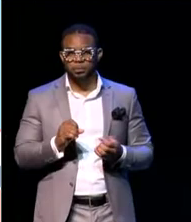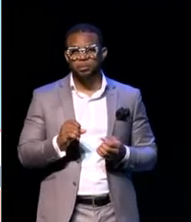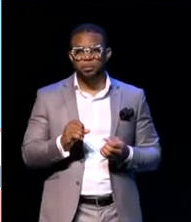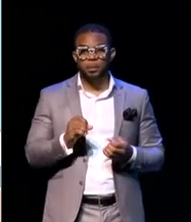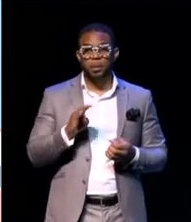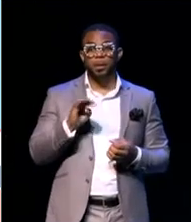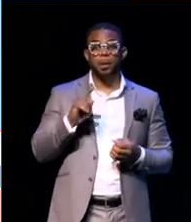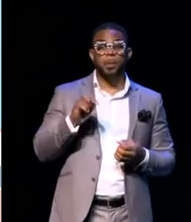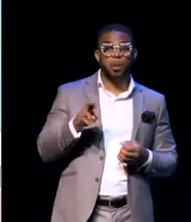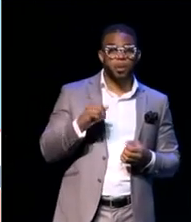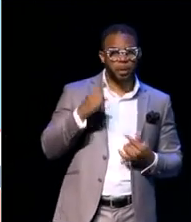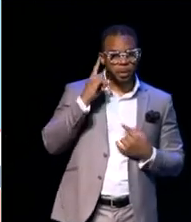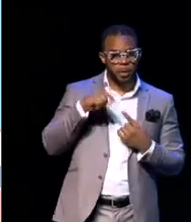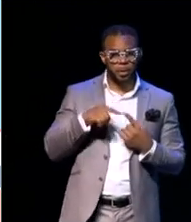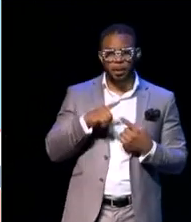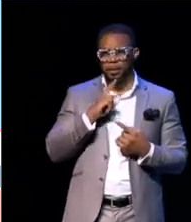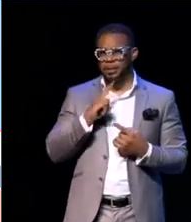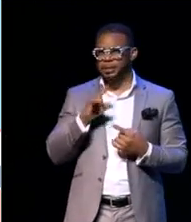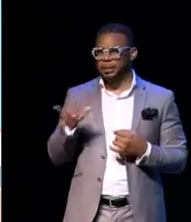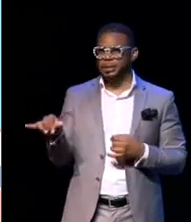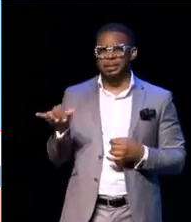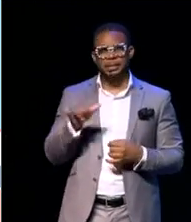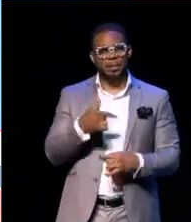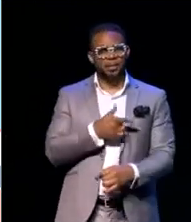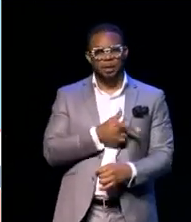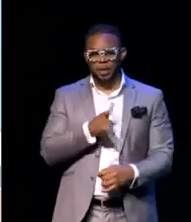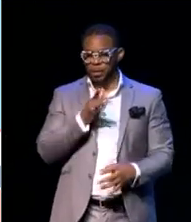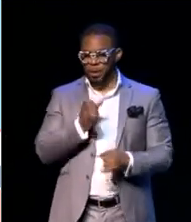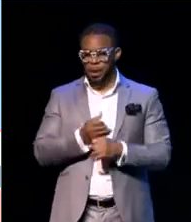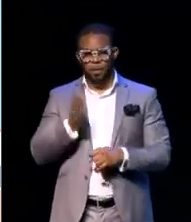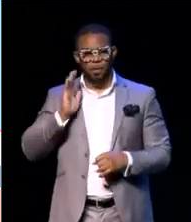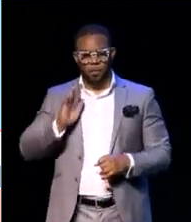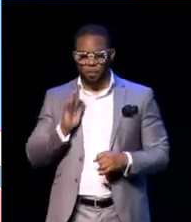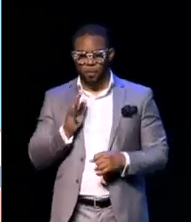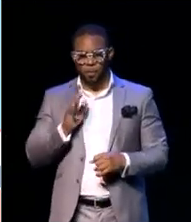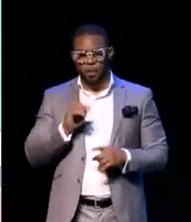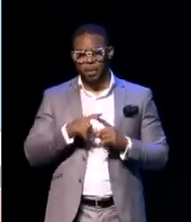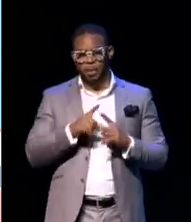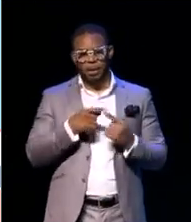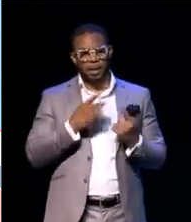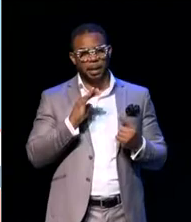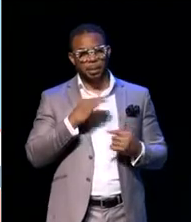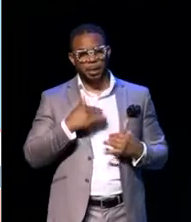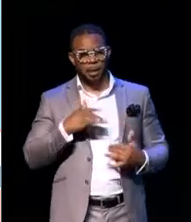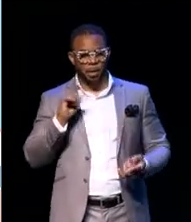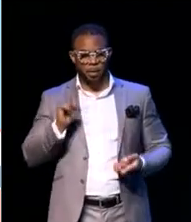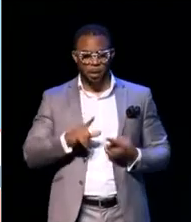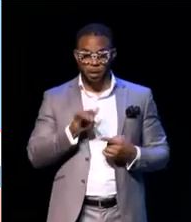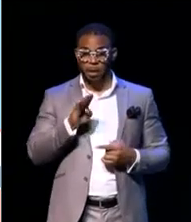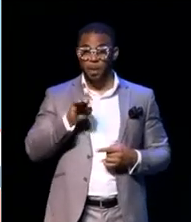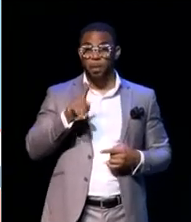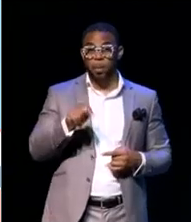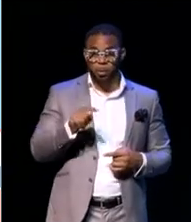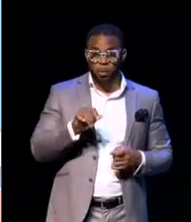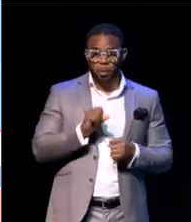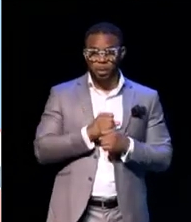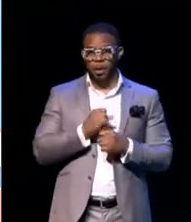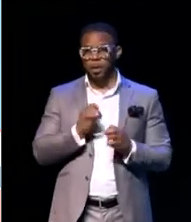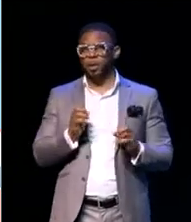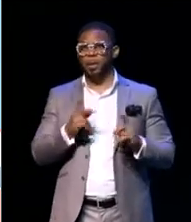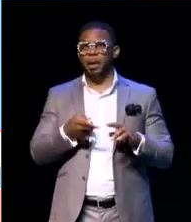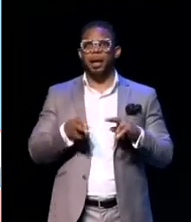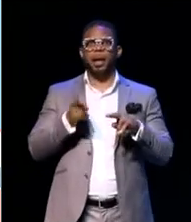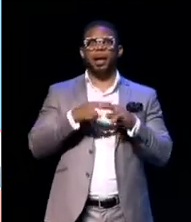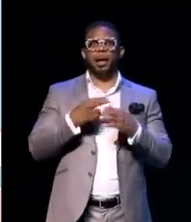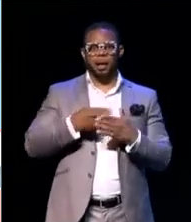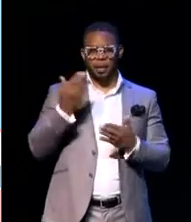the booster we think about is the same vaccine you got before, but the antibodies went down, so you need a boost to make them go back up